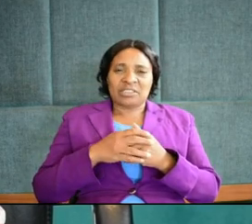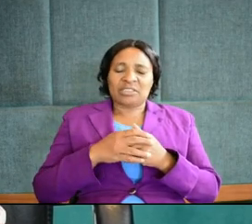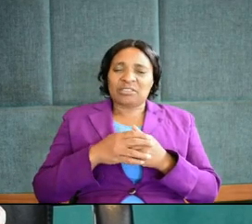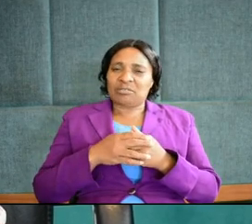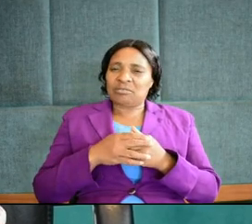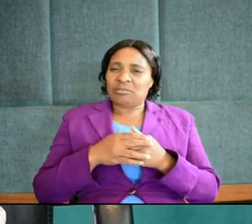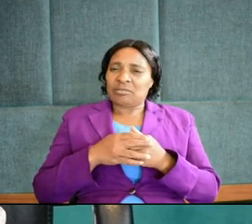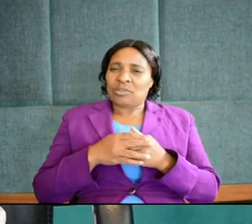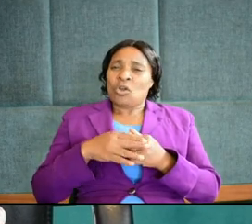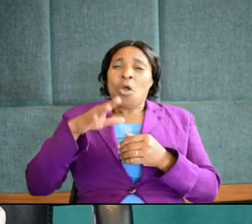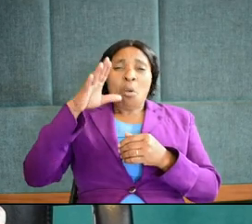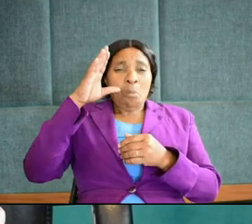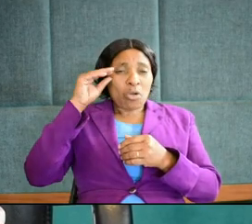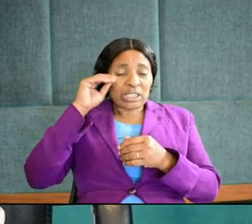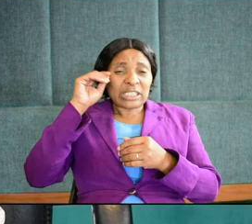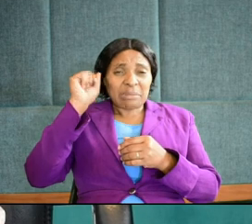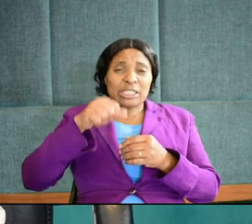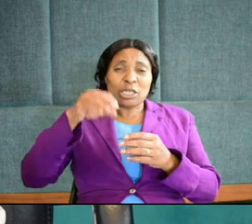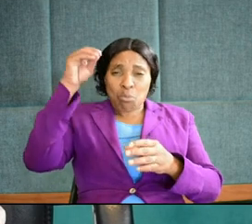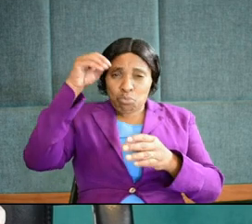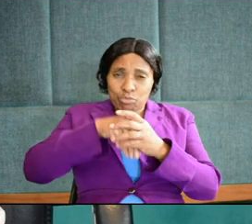that Moses should put a snake